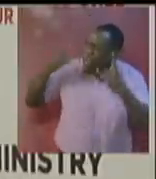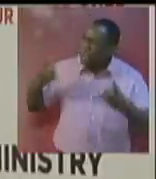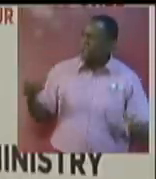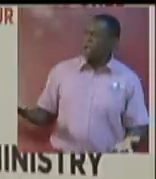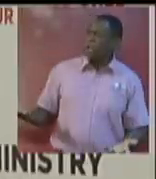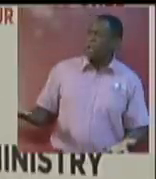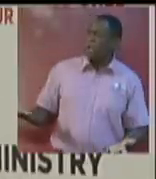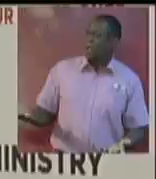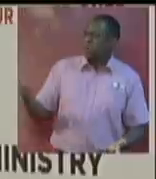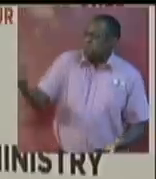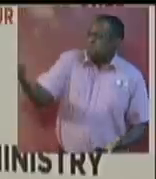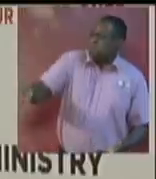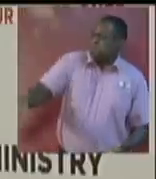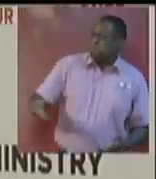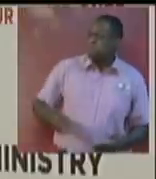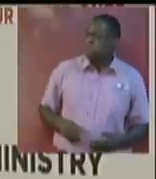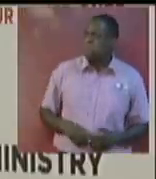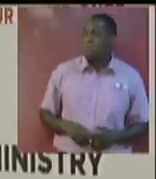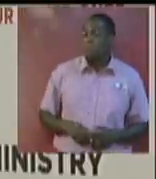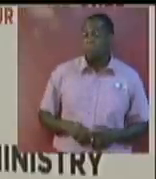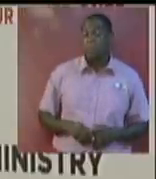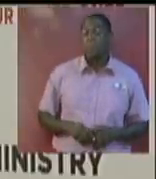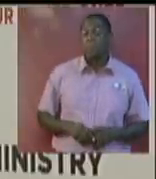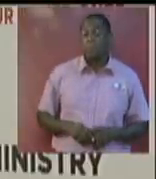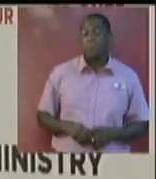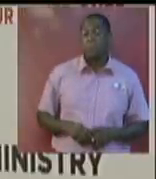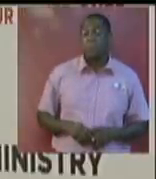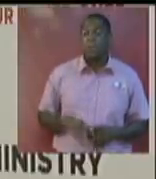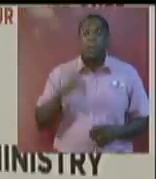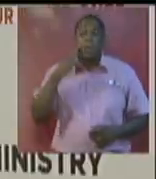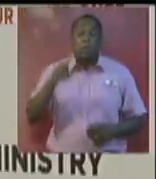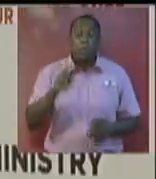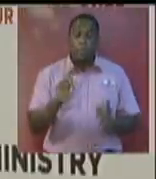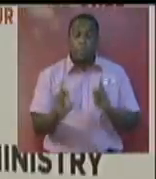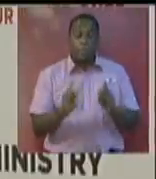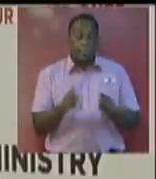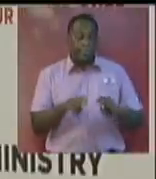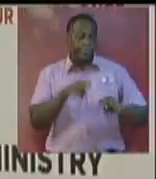about, persons were sitting in very closed